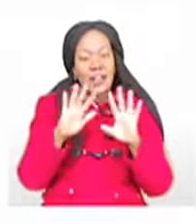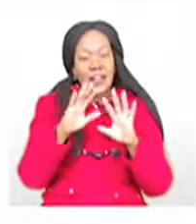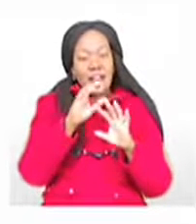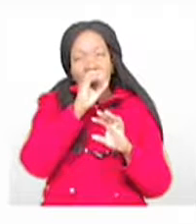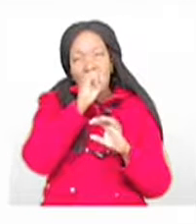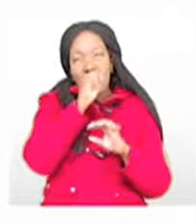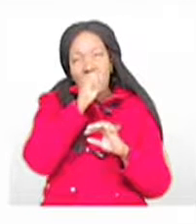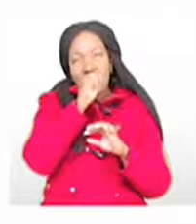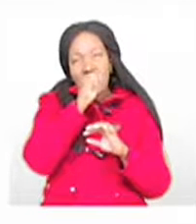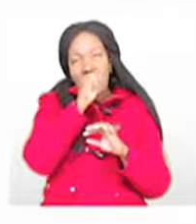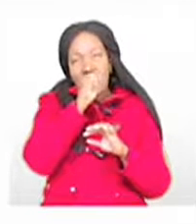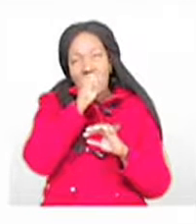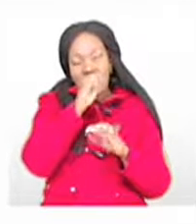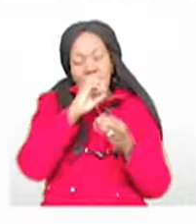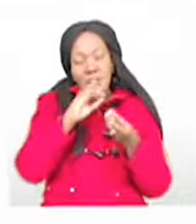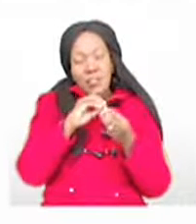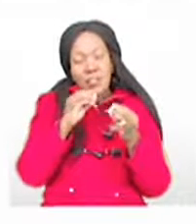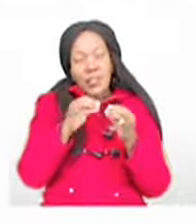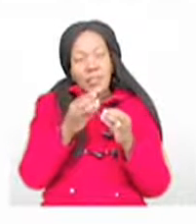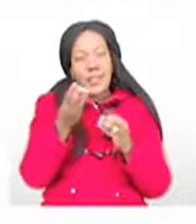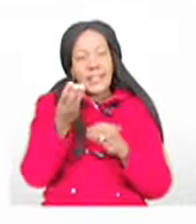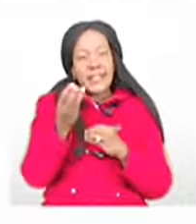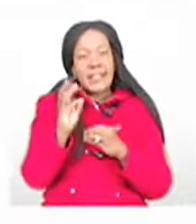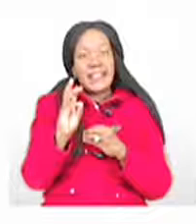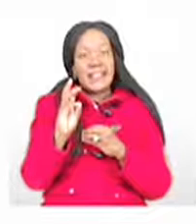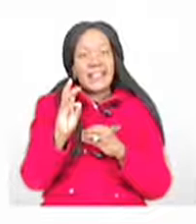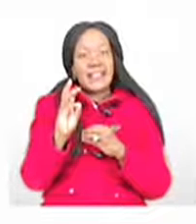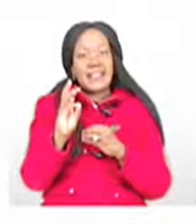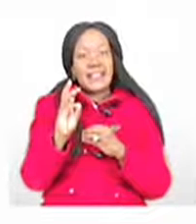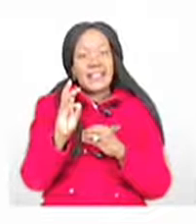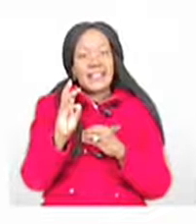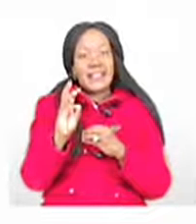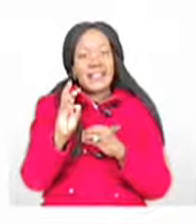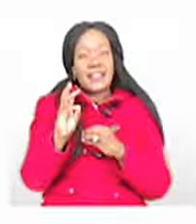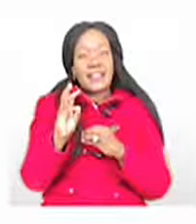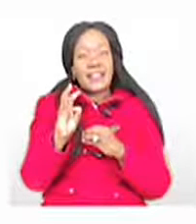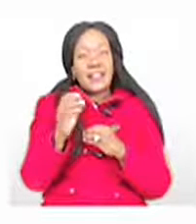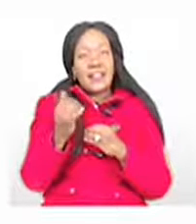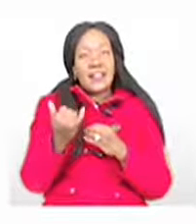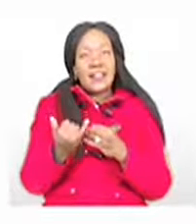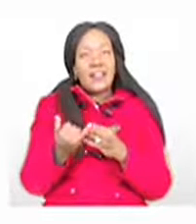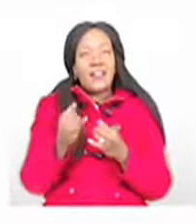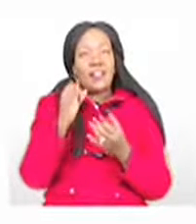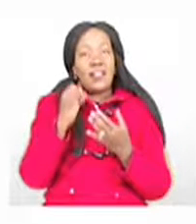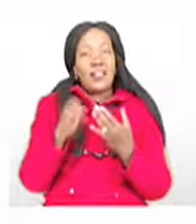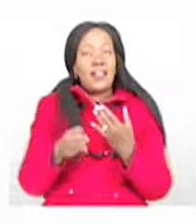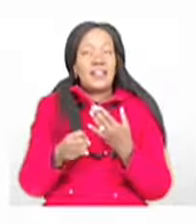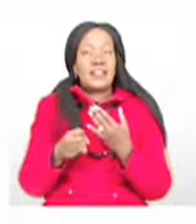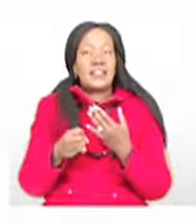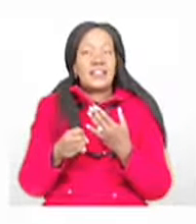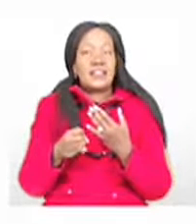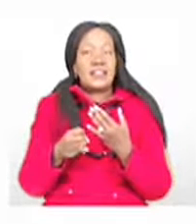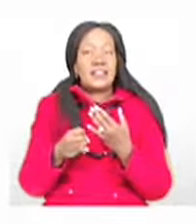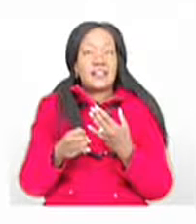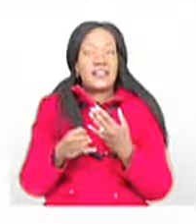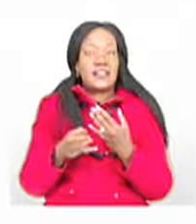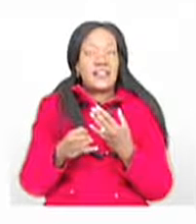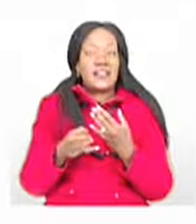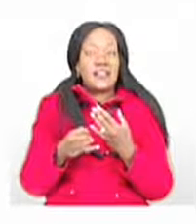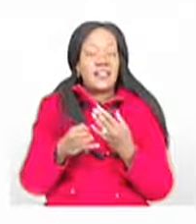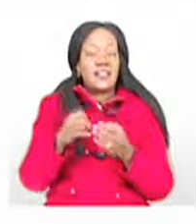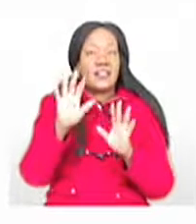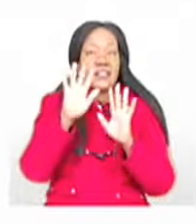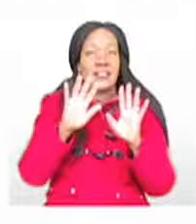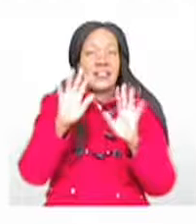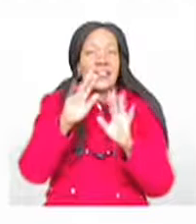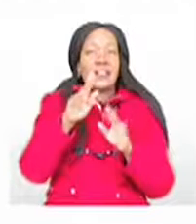orange for all the number sixes. Now the last one is color